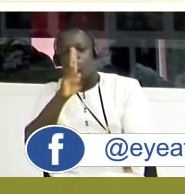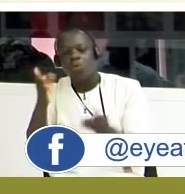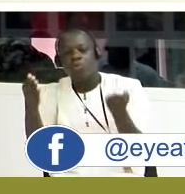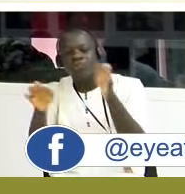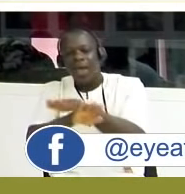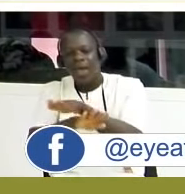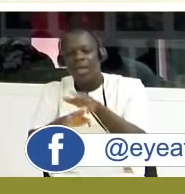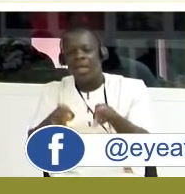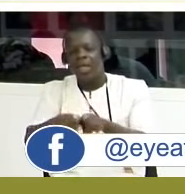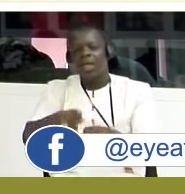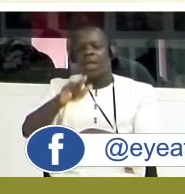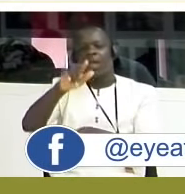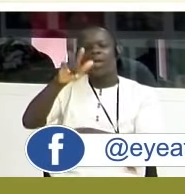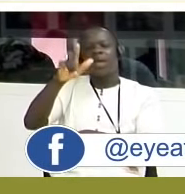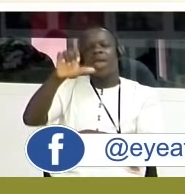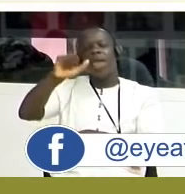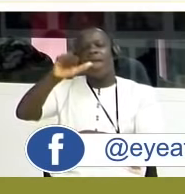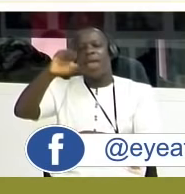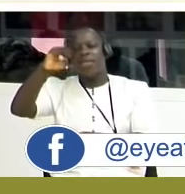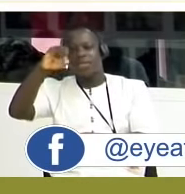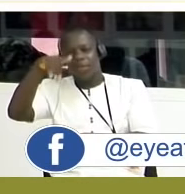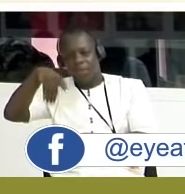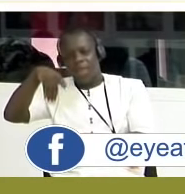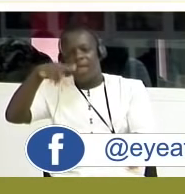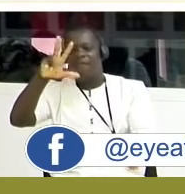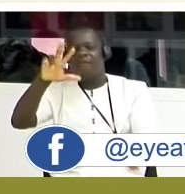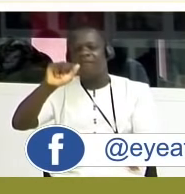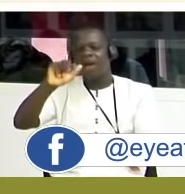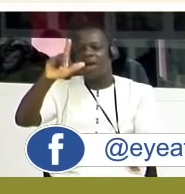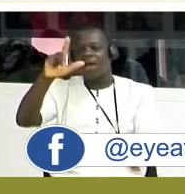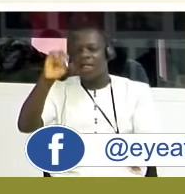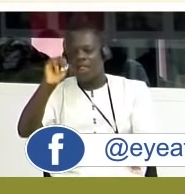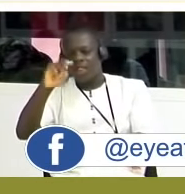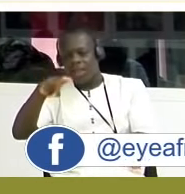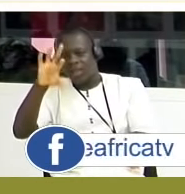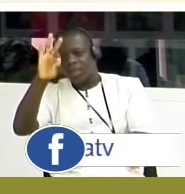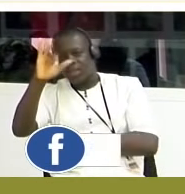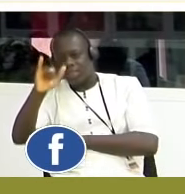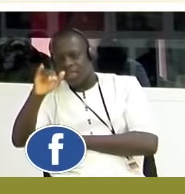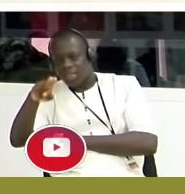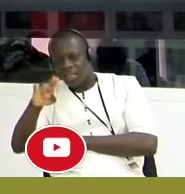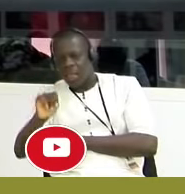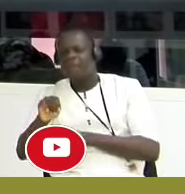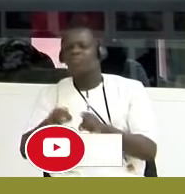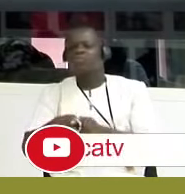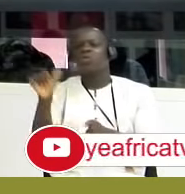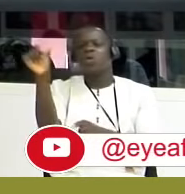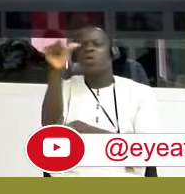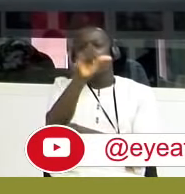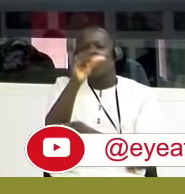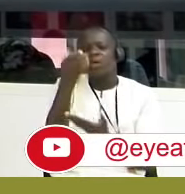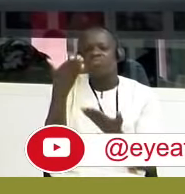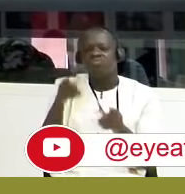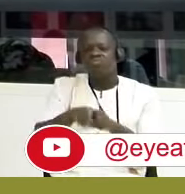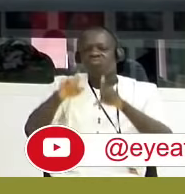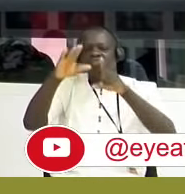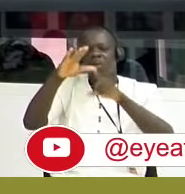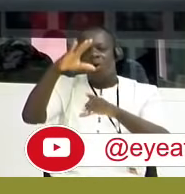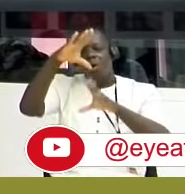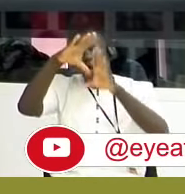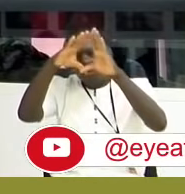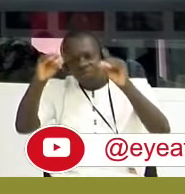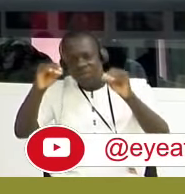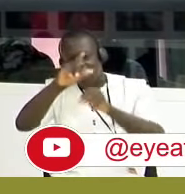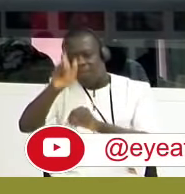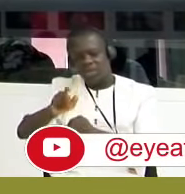some other army officers whom I did not, who I don't know really. Would that be Harry Valentine, who you mentioned earlier? Harry